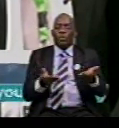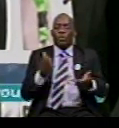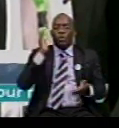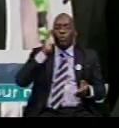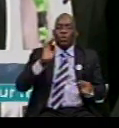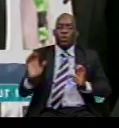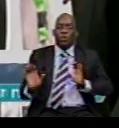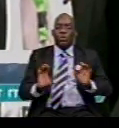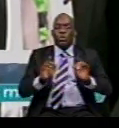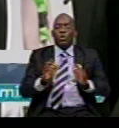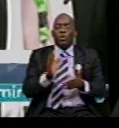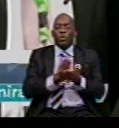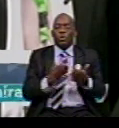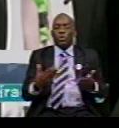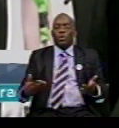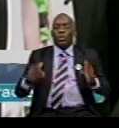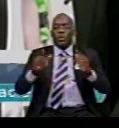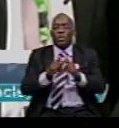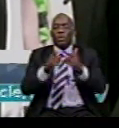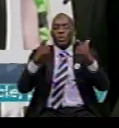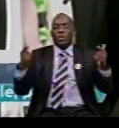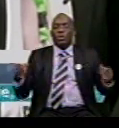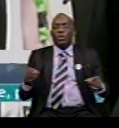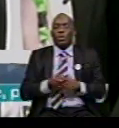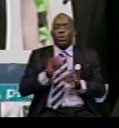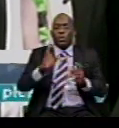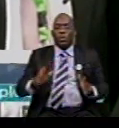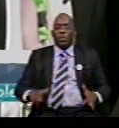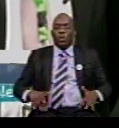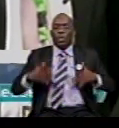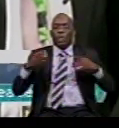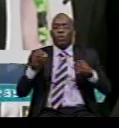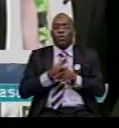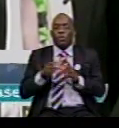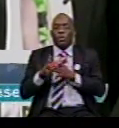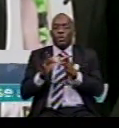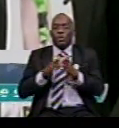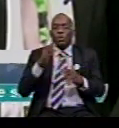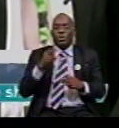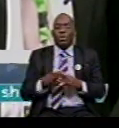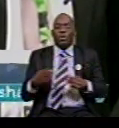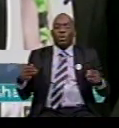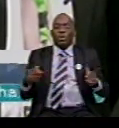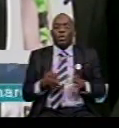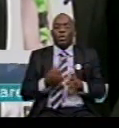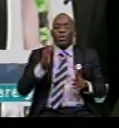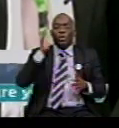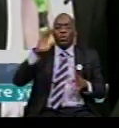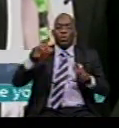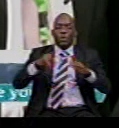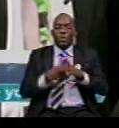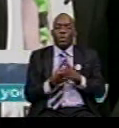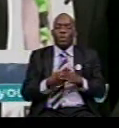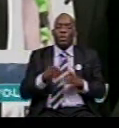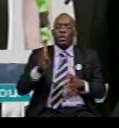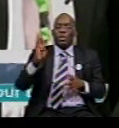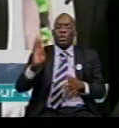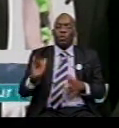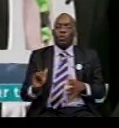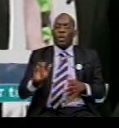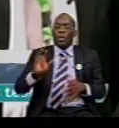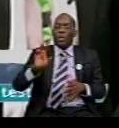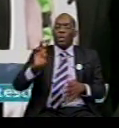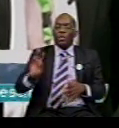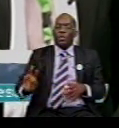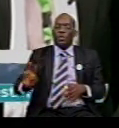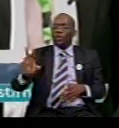in Jesus' name. It will be starting by 7:30 a.m. Bring your